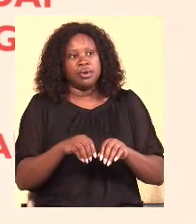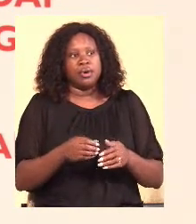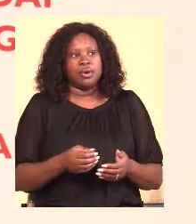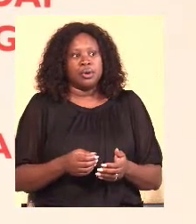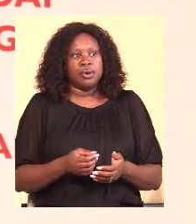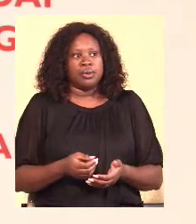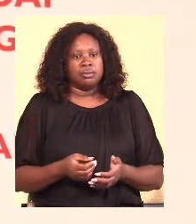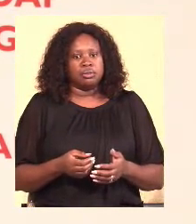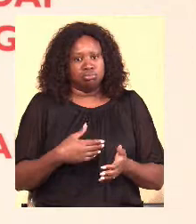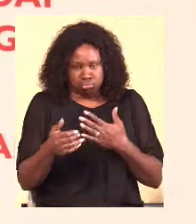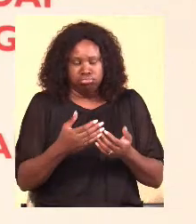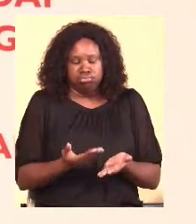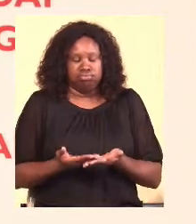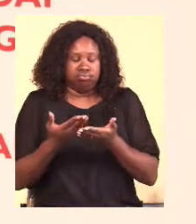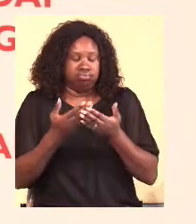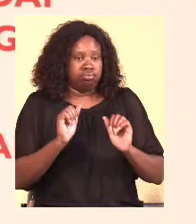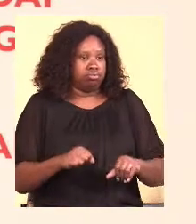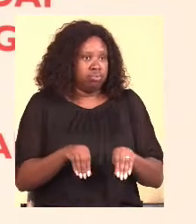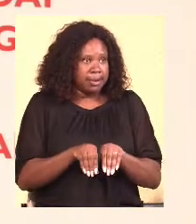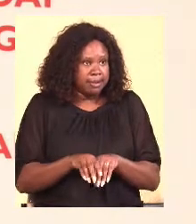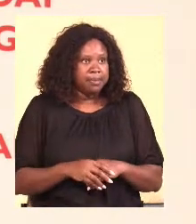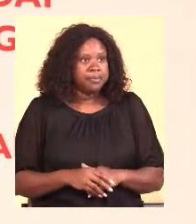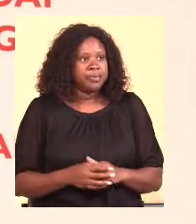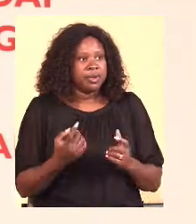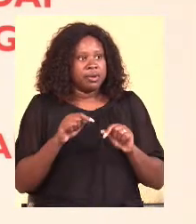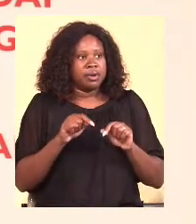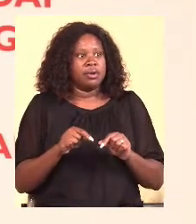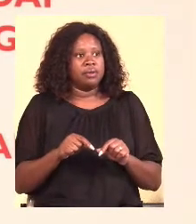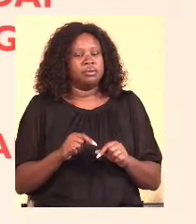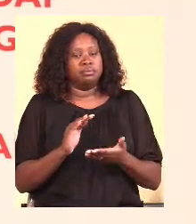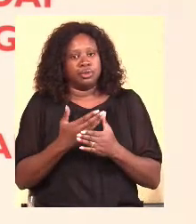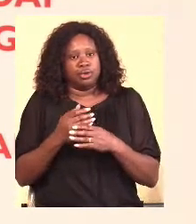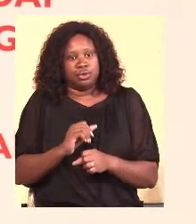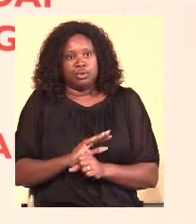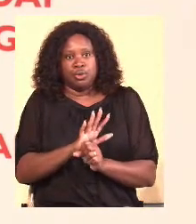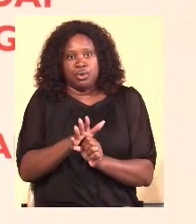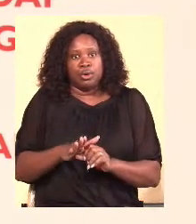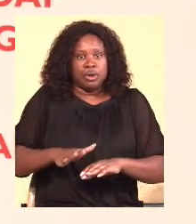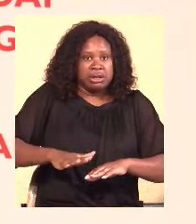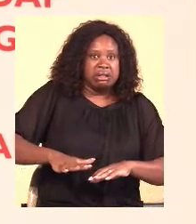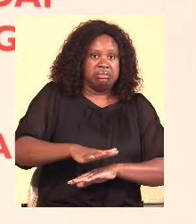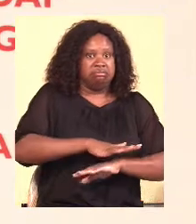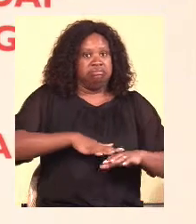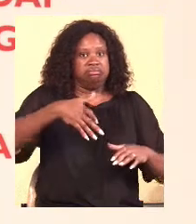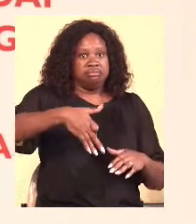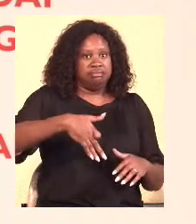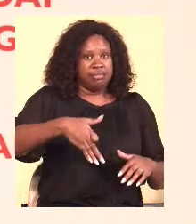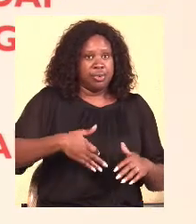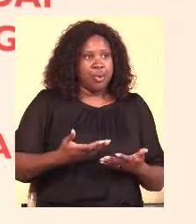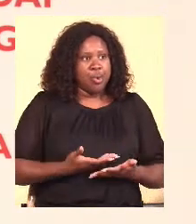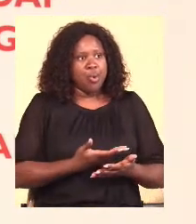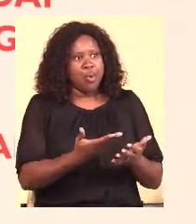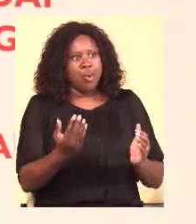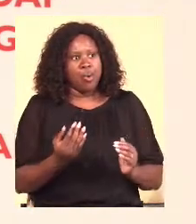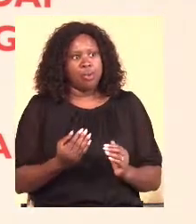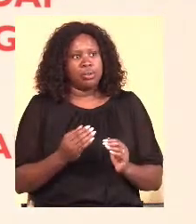that they can do. So all these now, due to COVID situation in the country, all the courses have